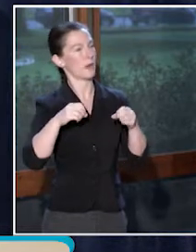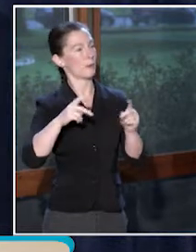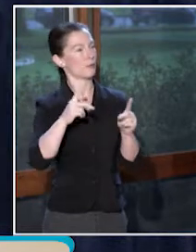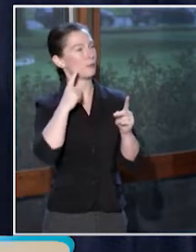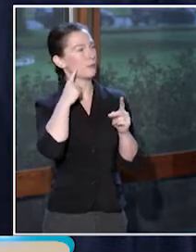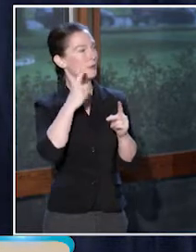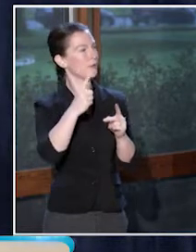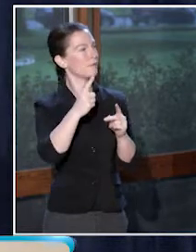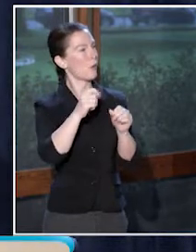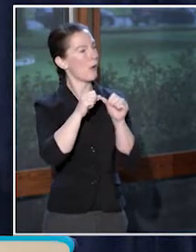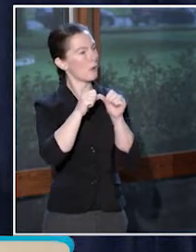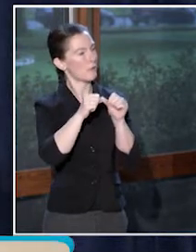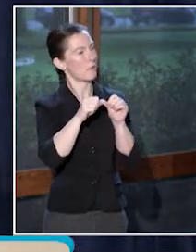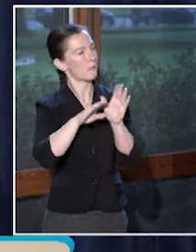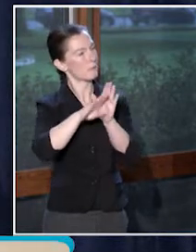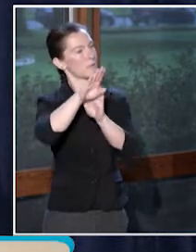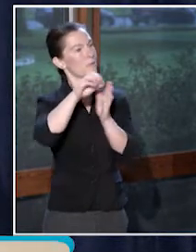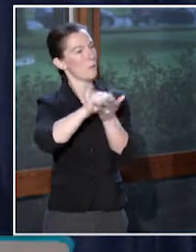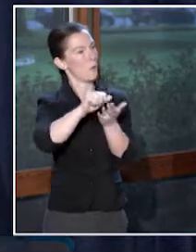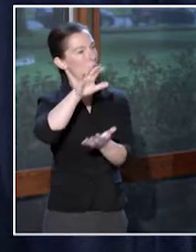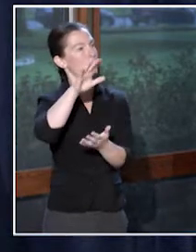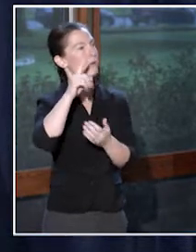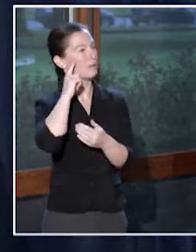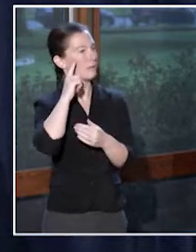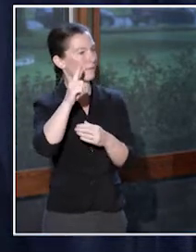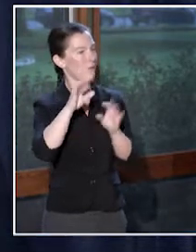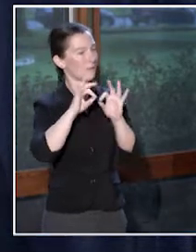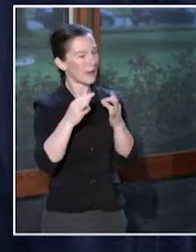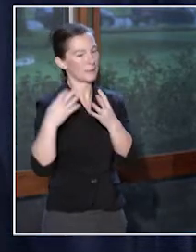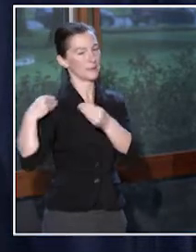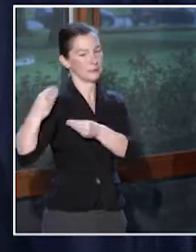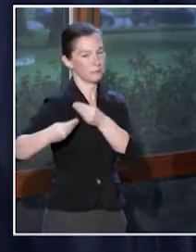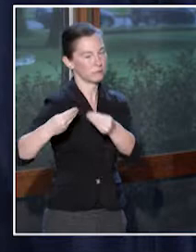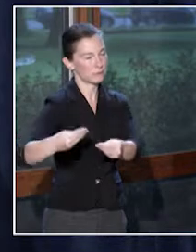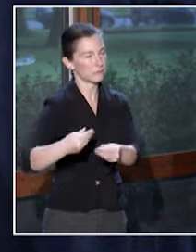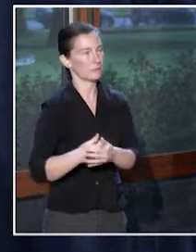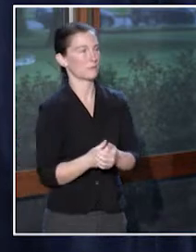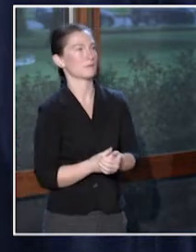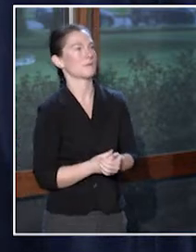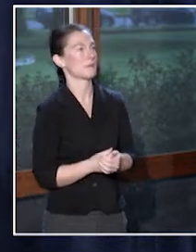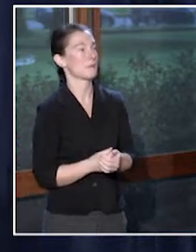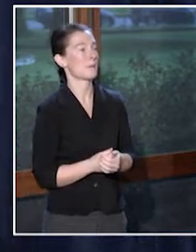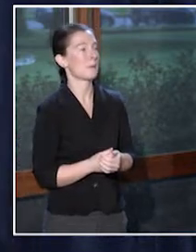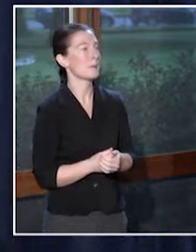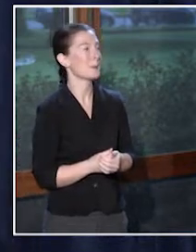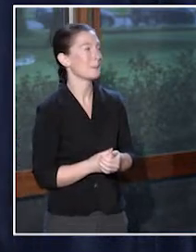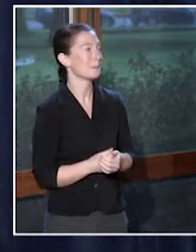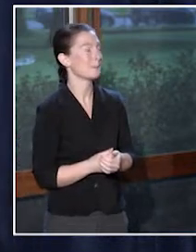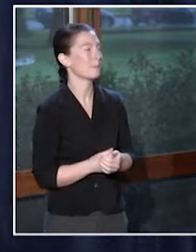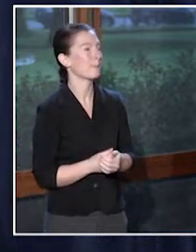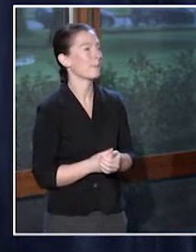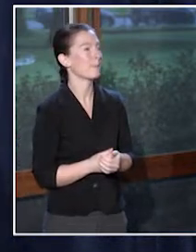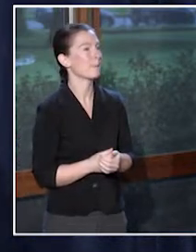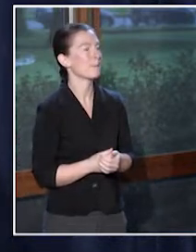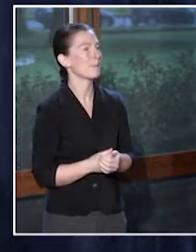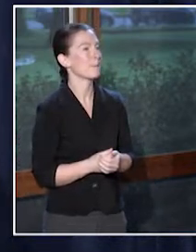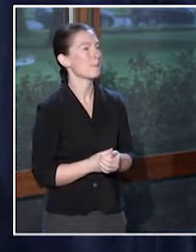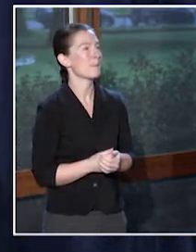for families over the long term. I don't think these speeches should just be about things that are